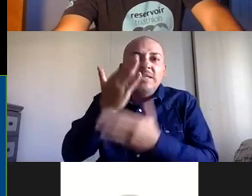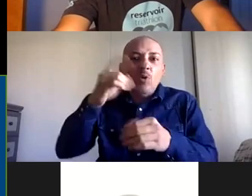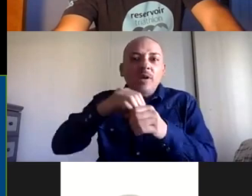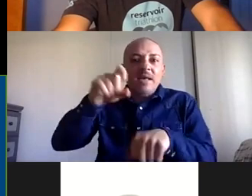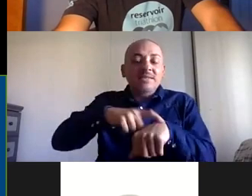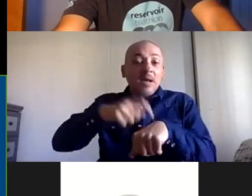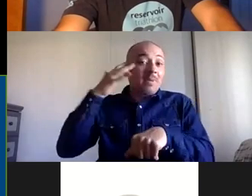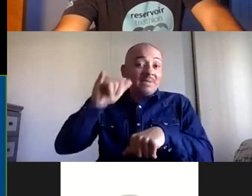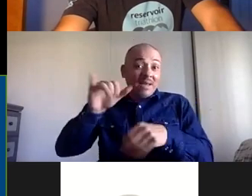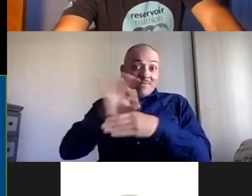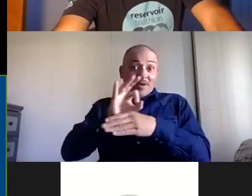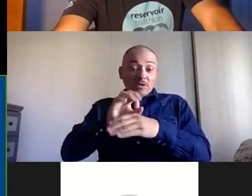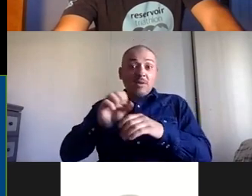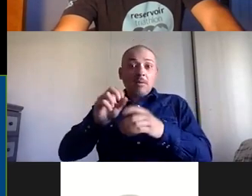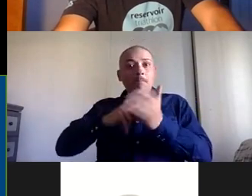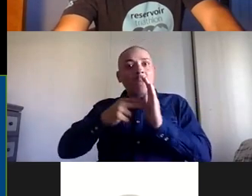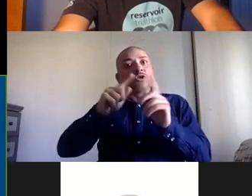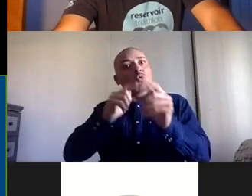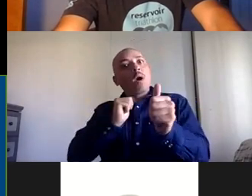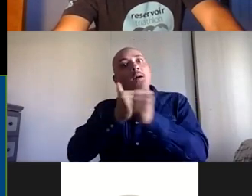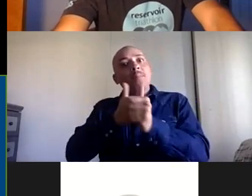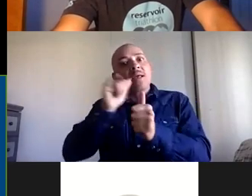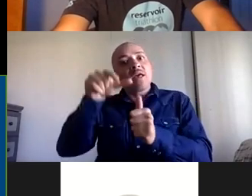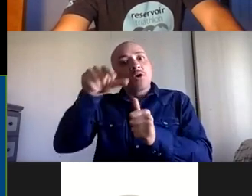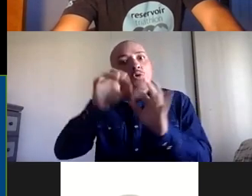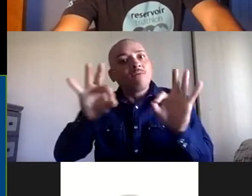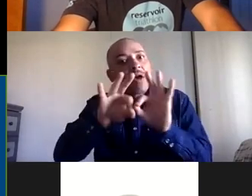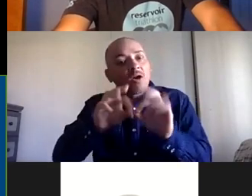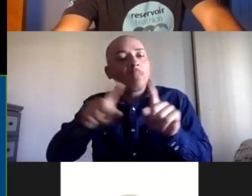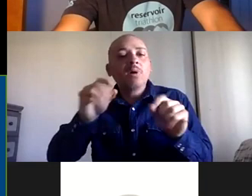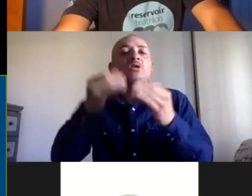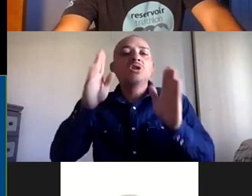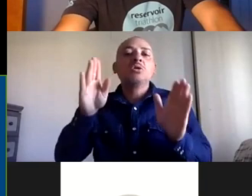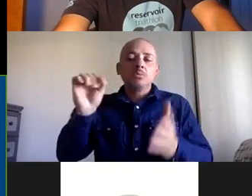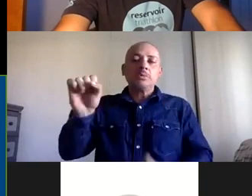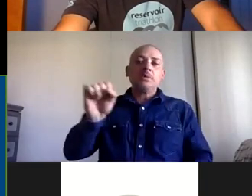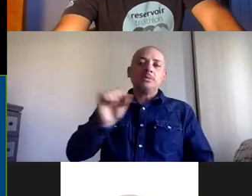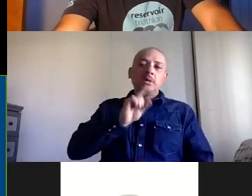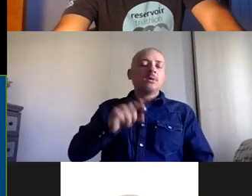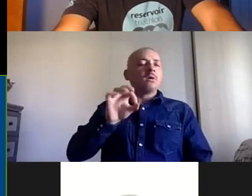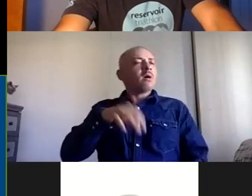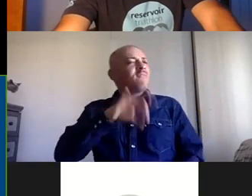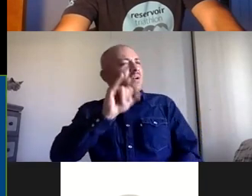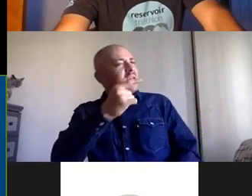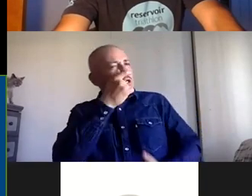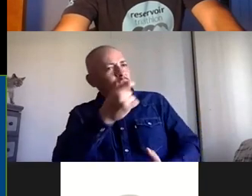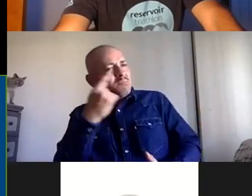functions are meant to update the Q values for those states. But Right. in general, yes. I find that interesting